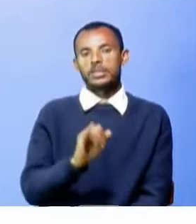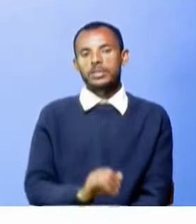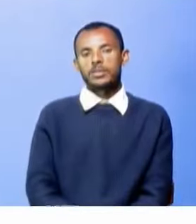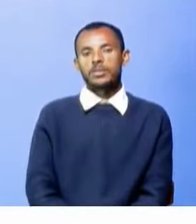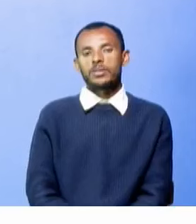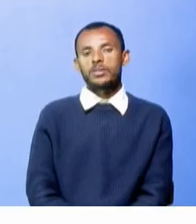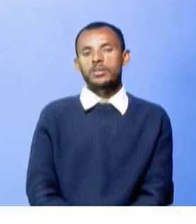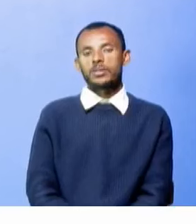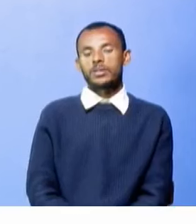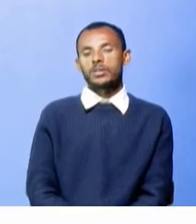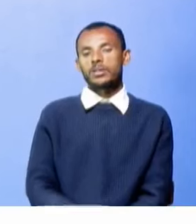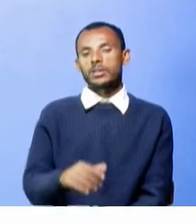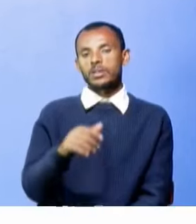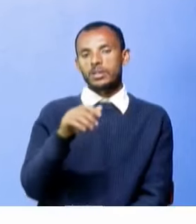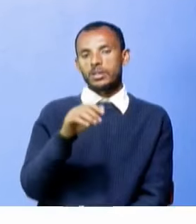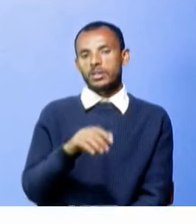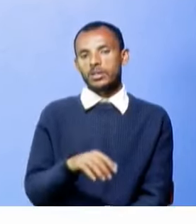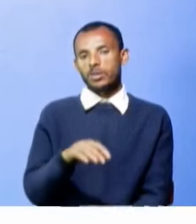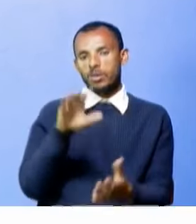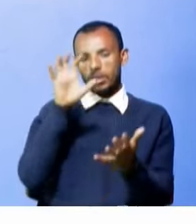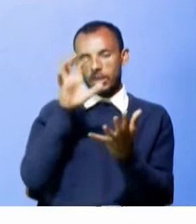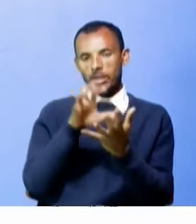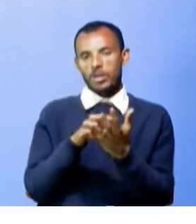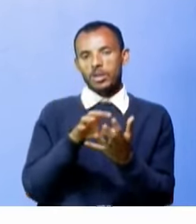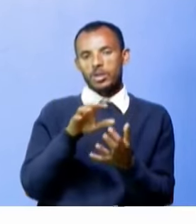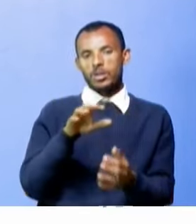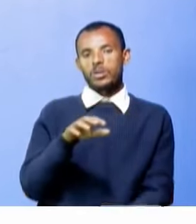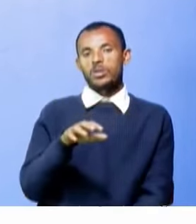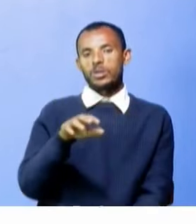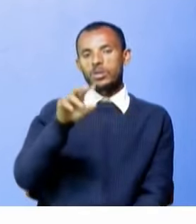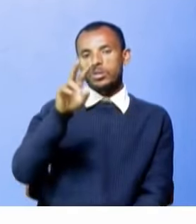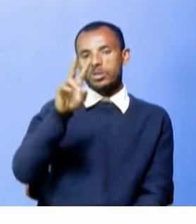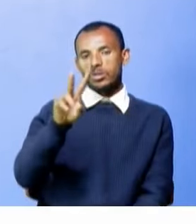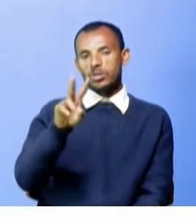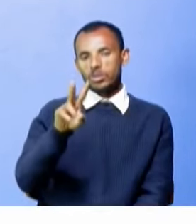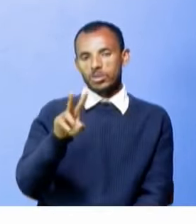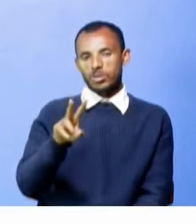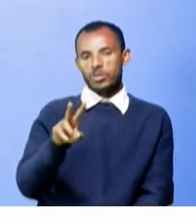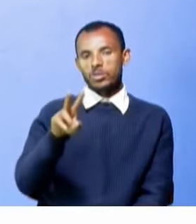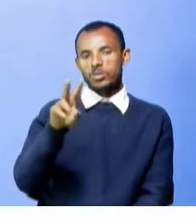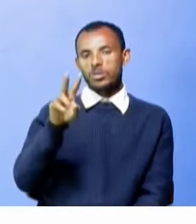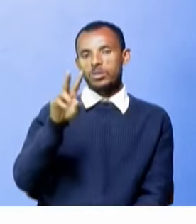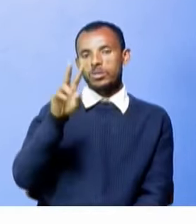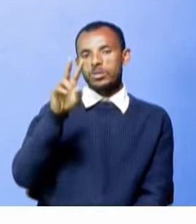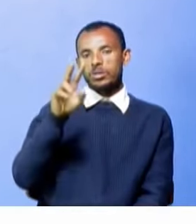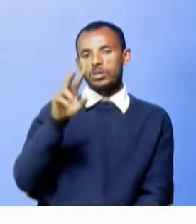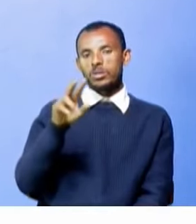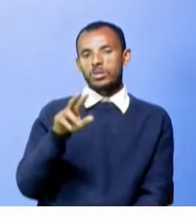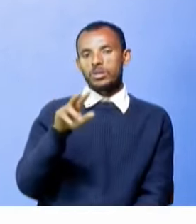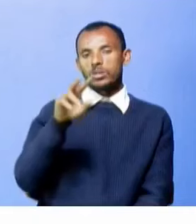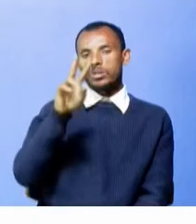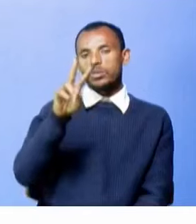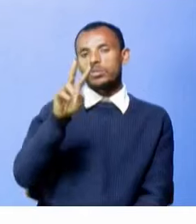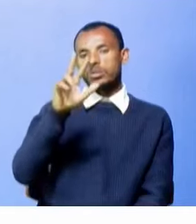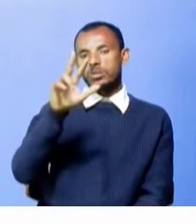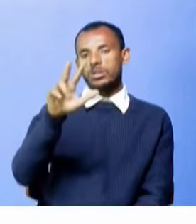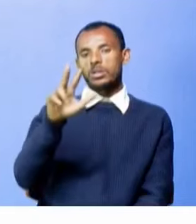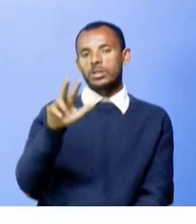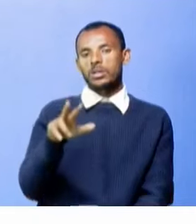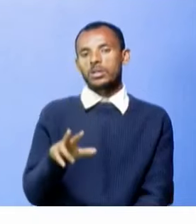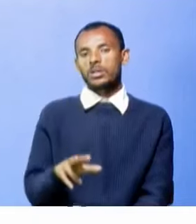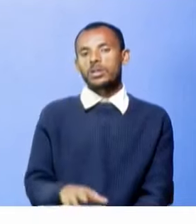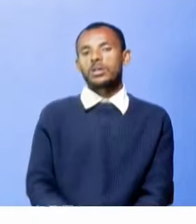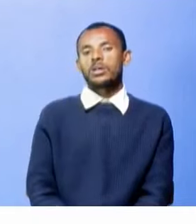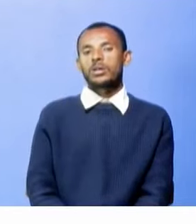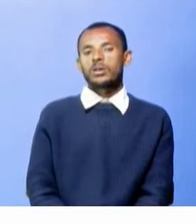a set E containing 2, 3, 4 is not a prime number. You